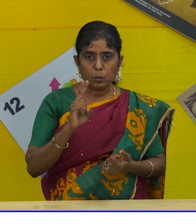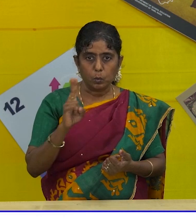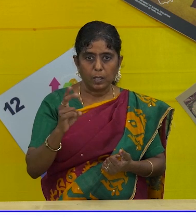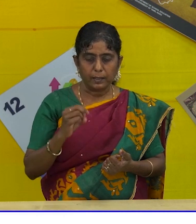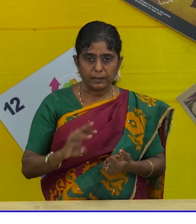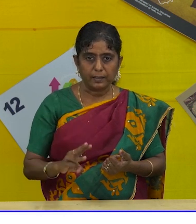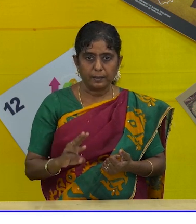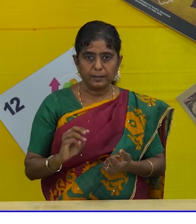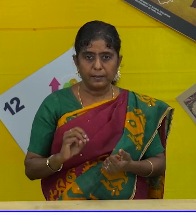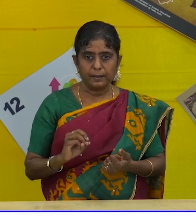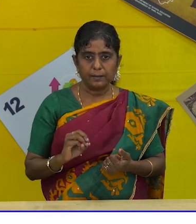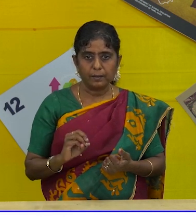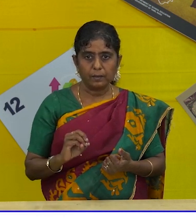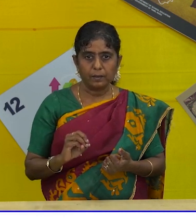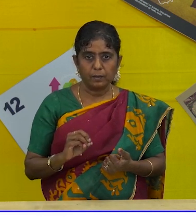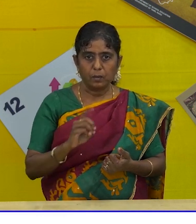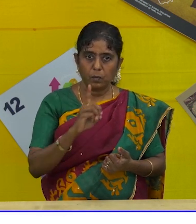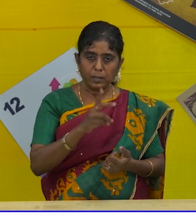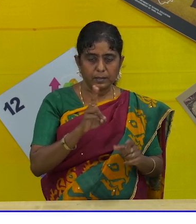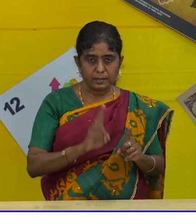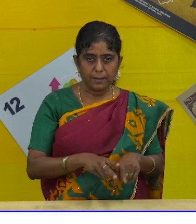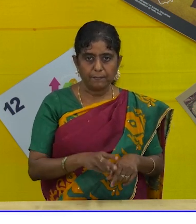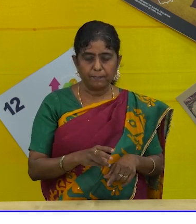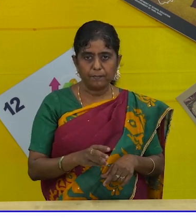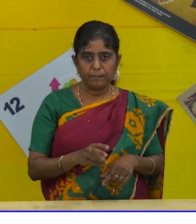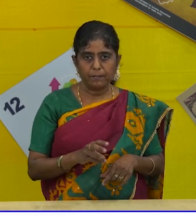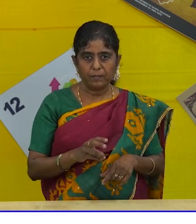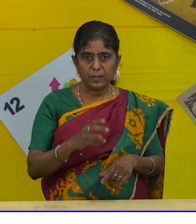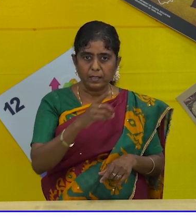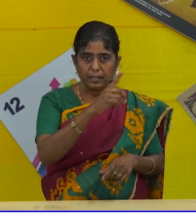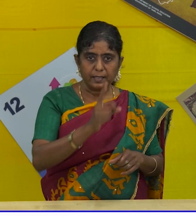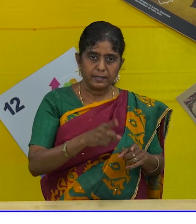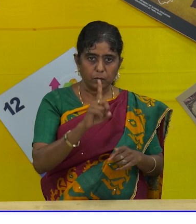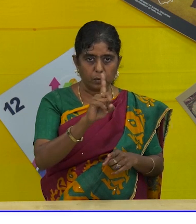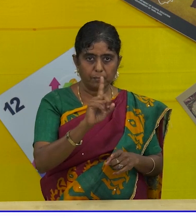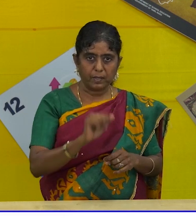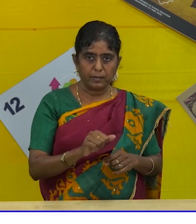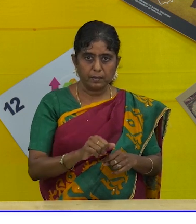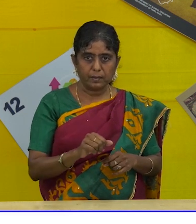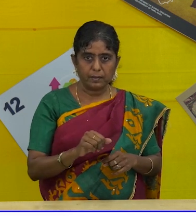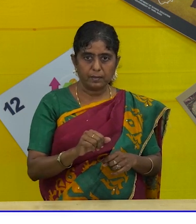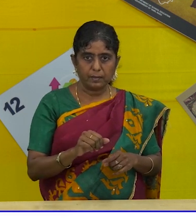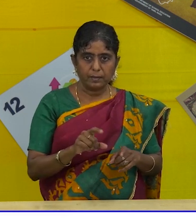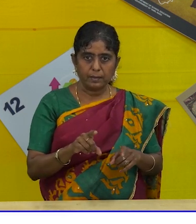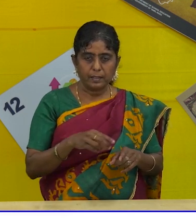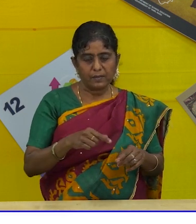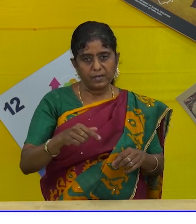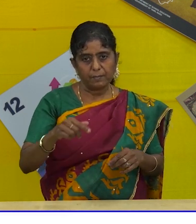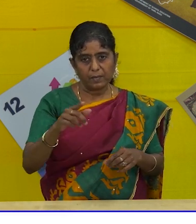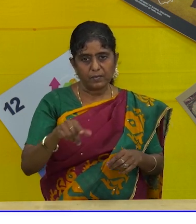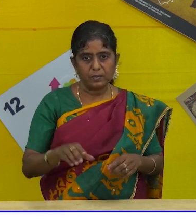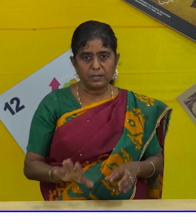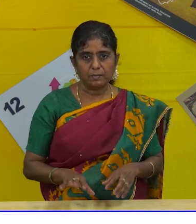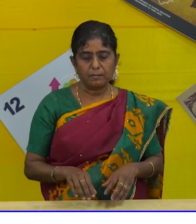2 and 3, one and the same plane, intersecting the only one plane. In that case also, infinite number